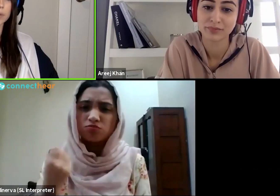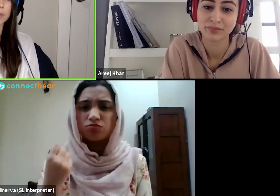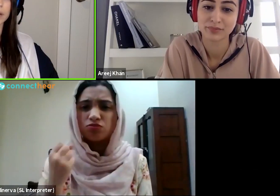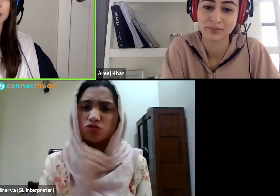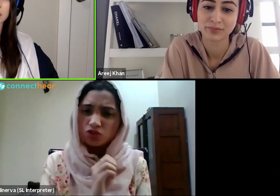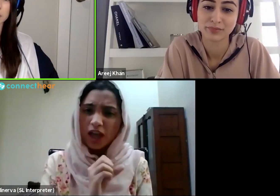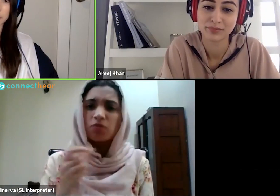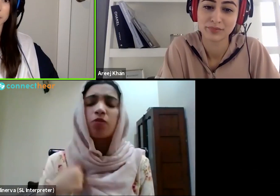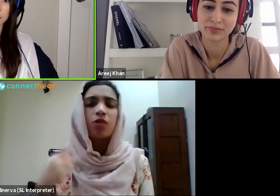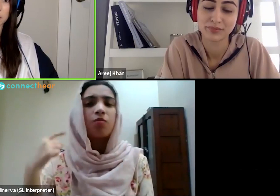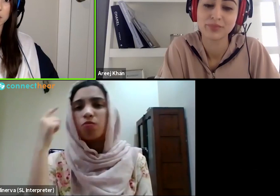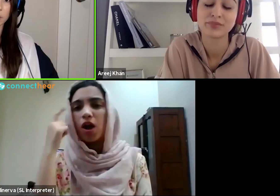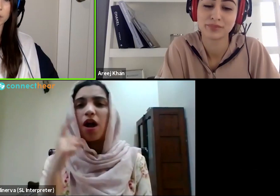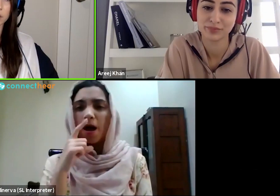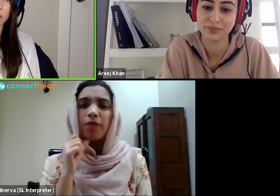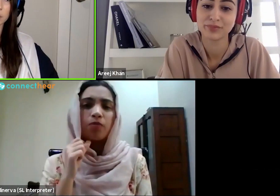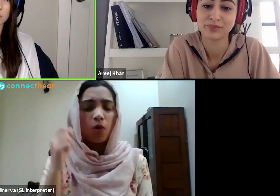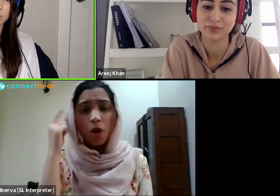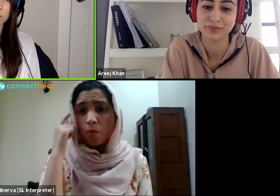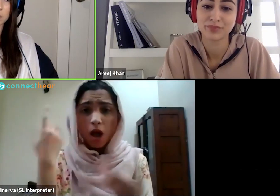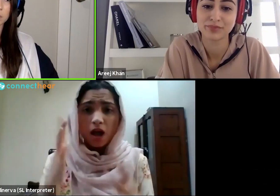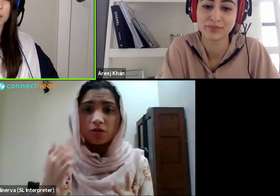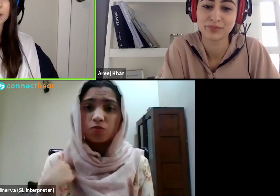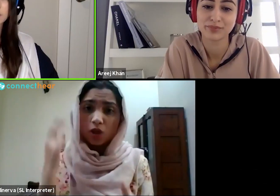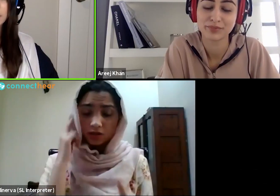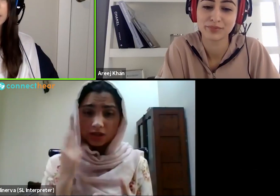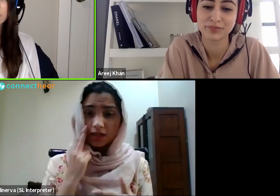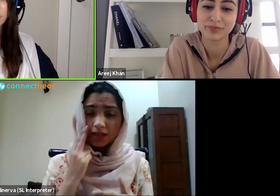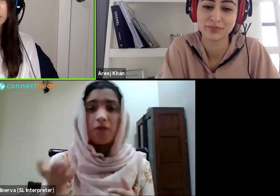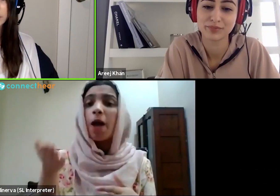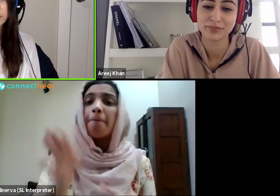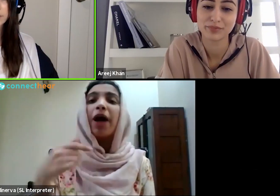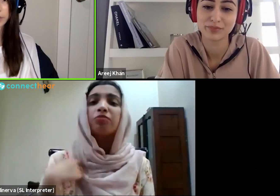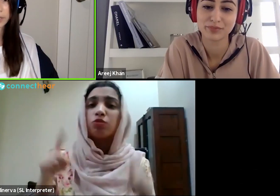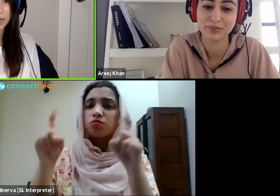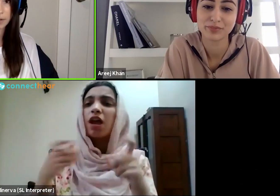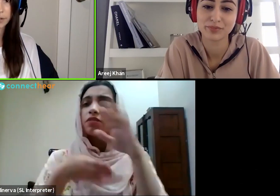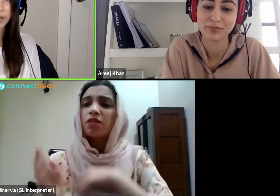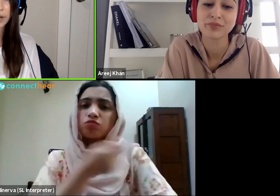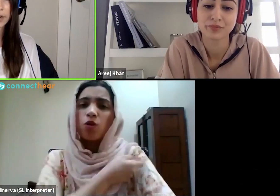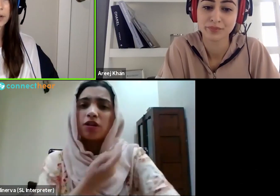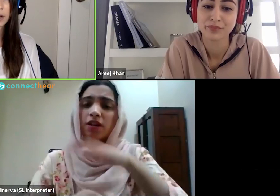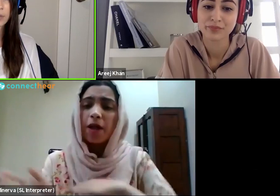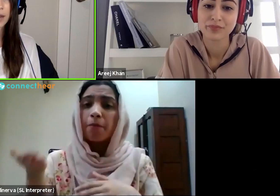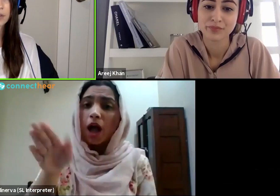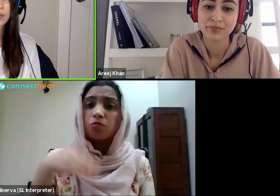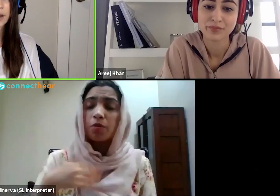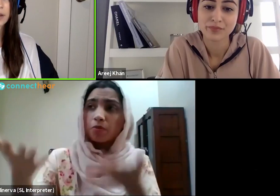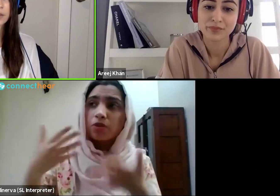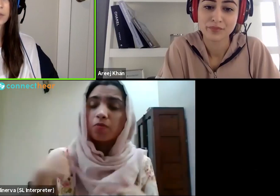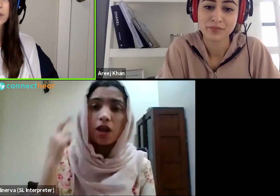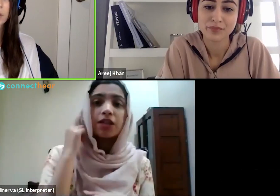went through some diagnostic testing, which diagnosed me as moderately severely deaf, and I was